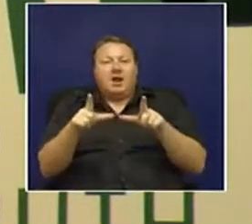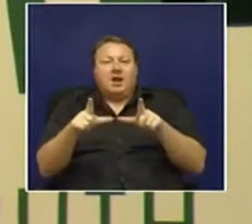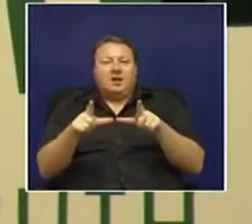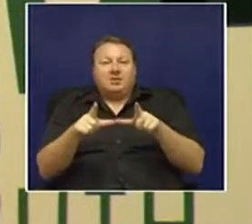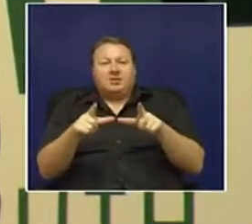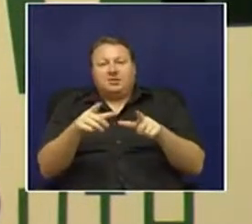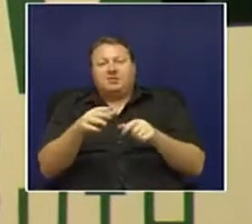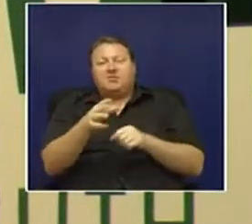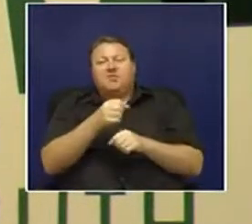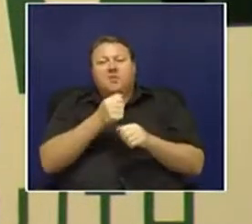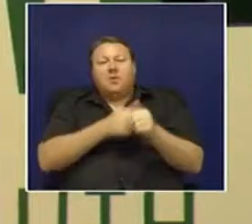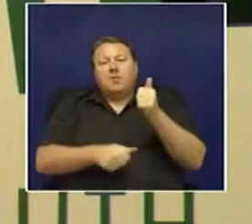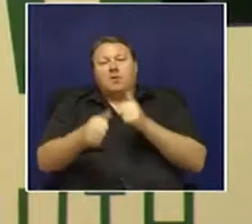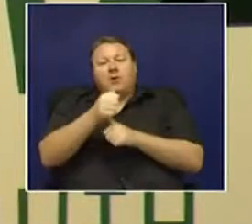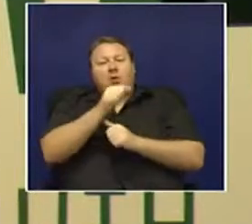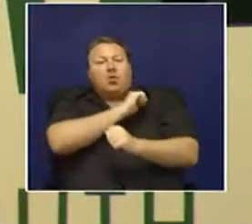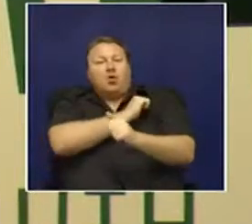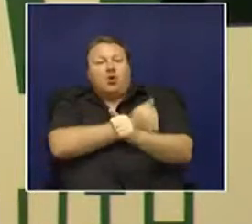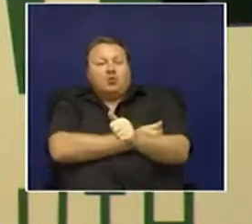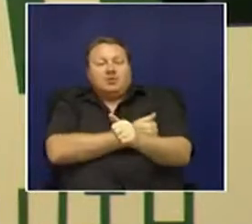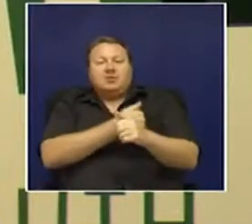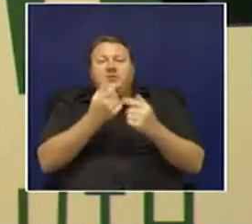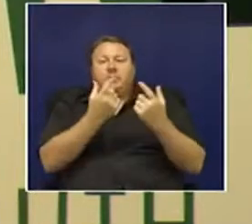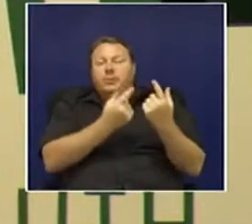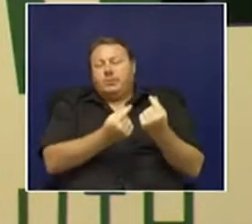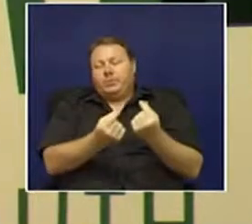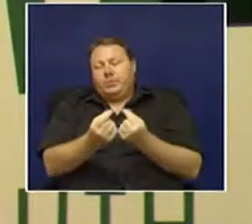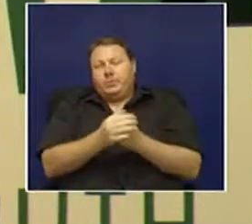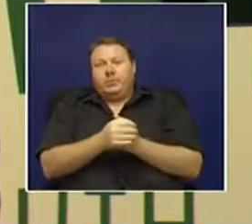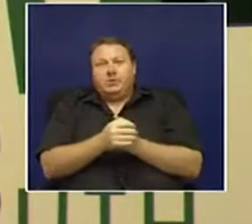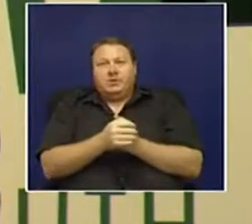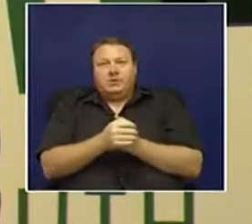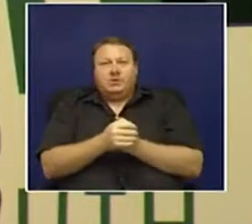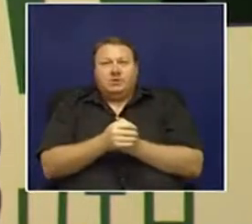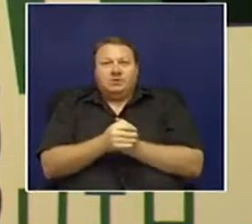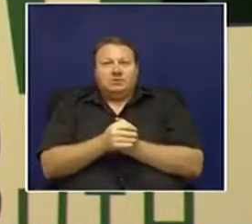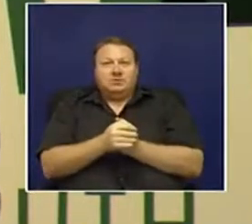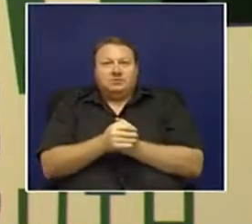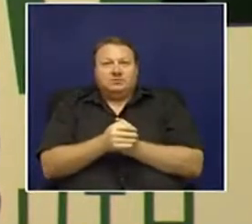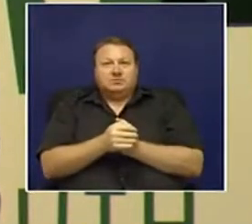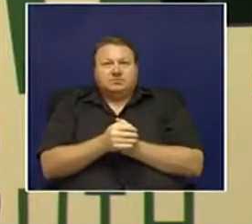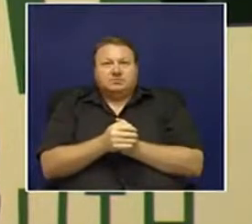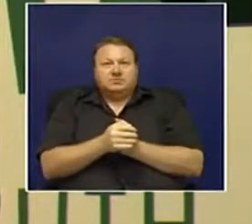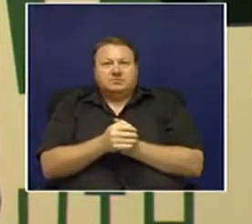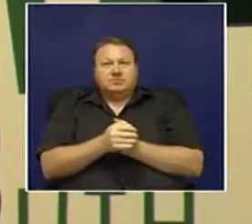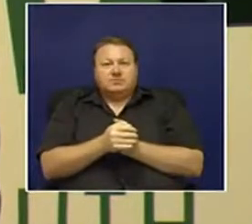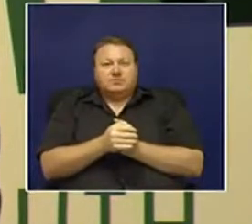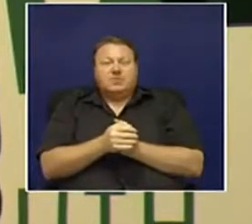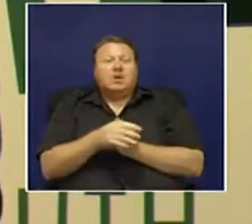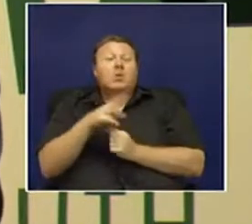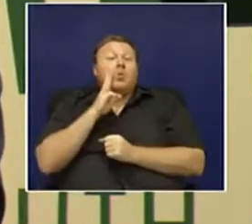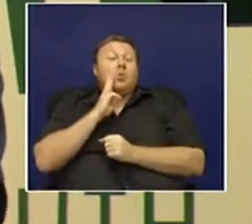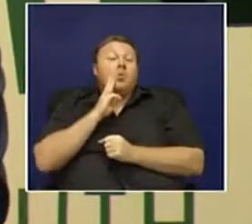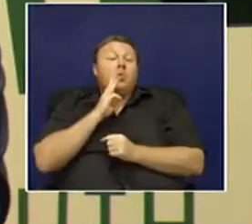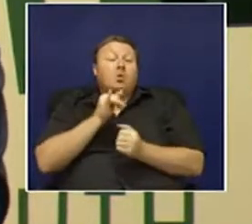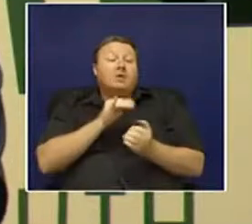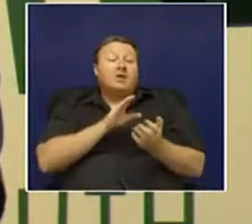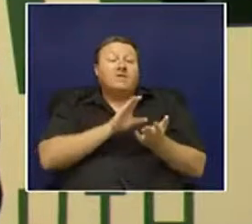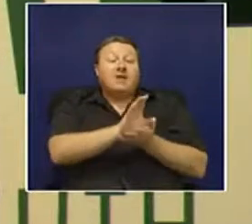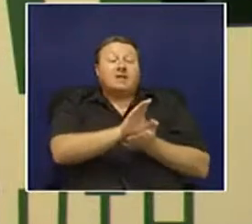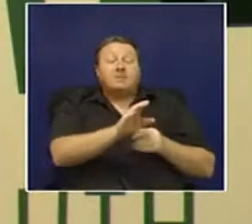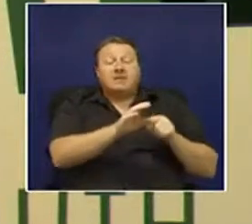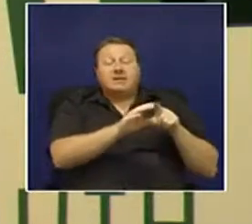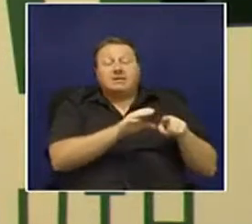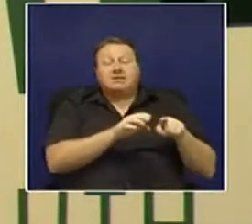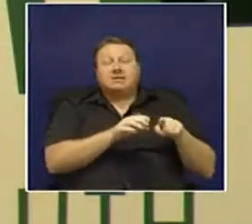guarantee vehicle to be operational later this year. In water, investment are directed towards high-impact bulk